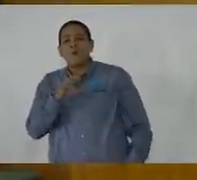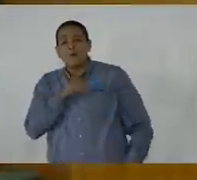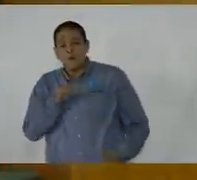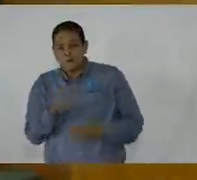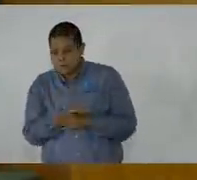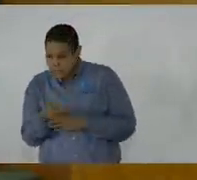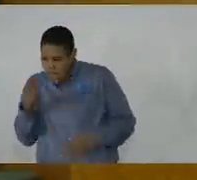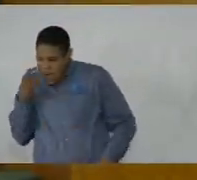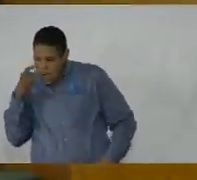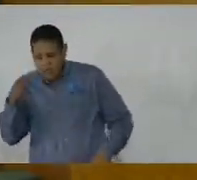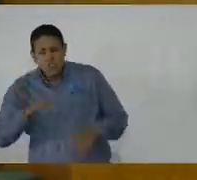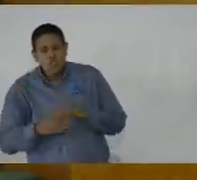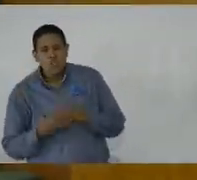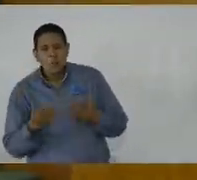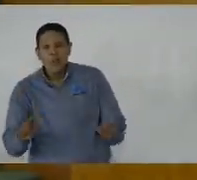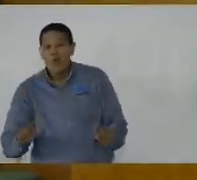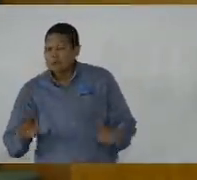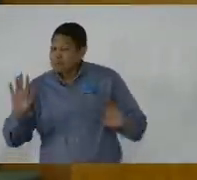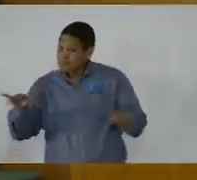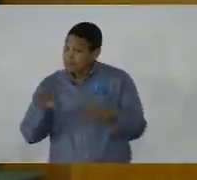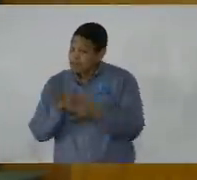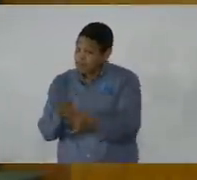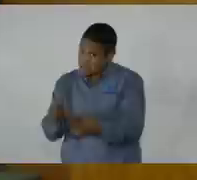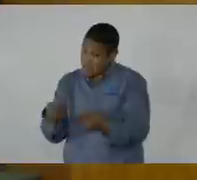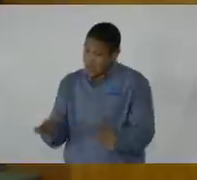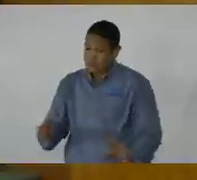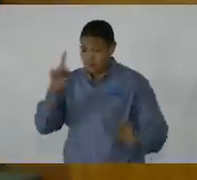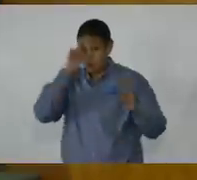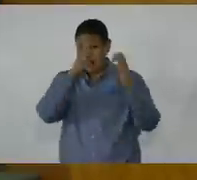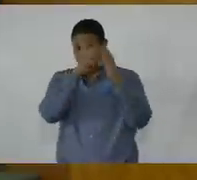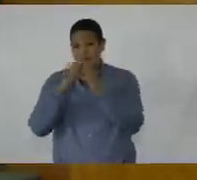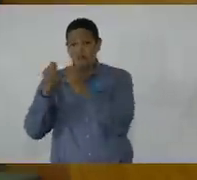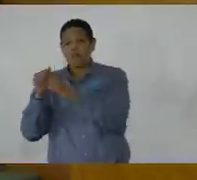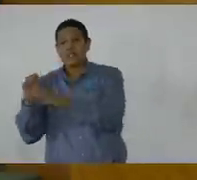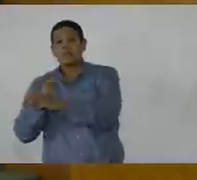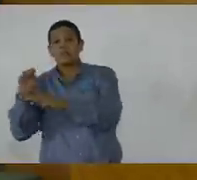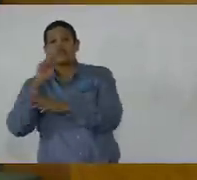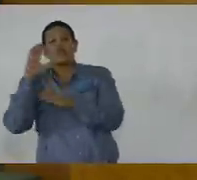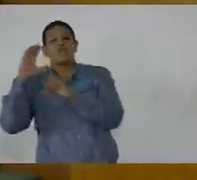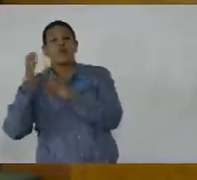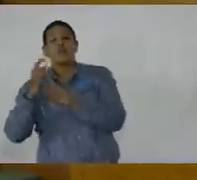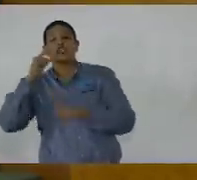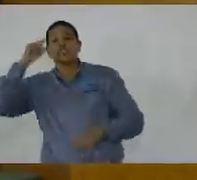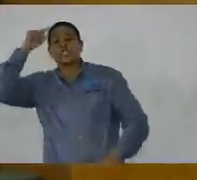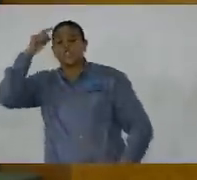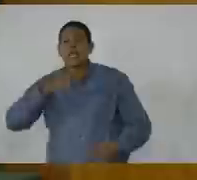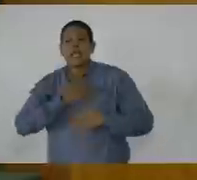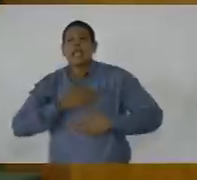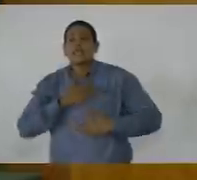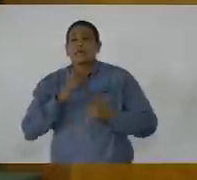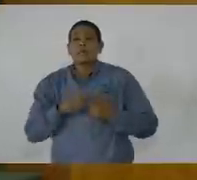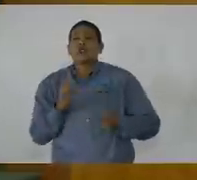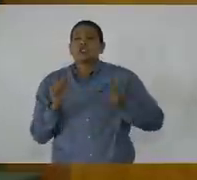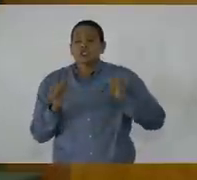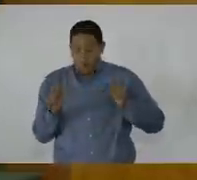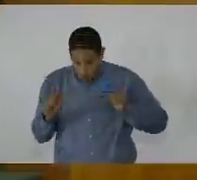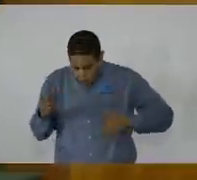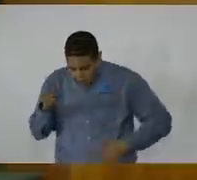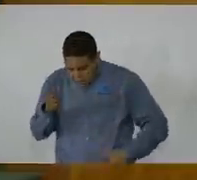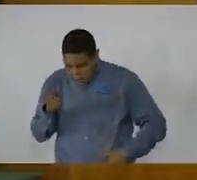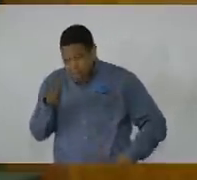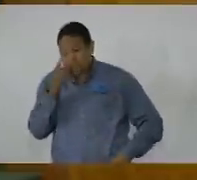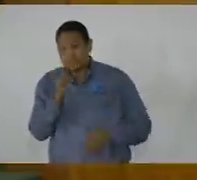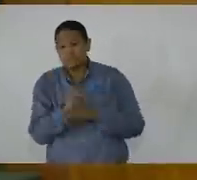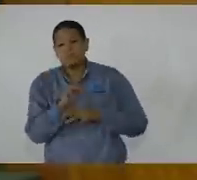Jamaica. In this regard, in collaboration with the Ministry of Culture, Gender, Entertainment and Sports,